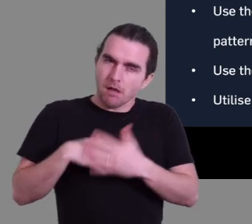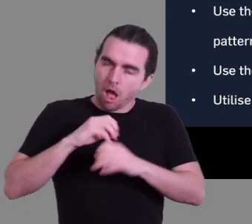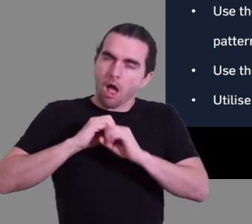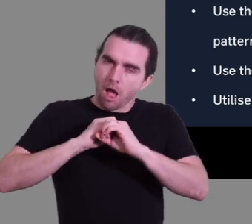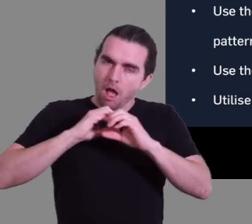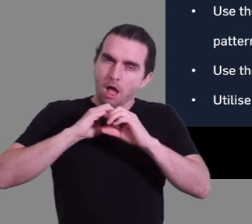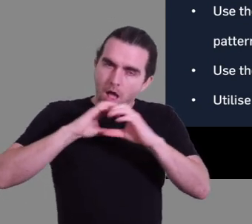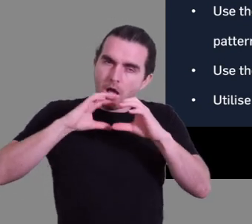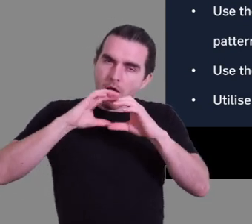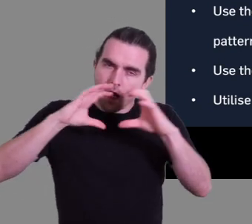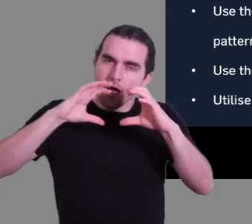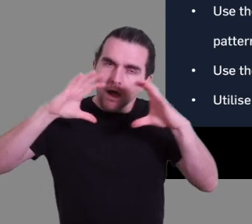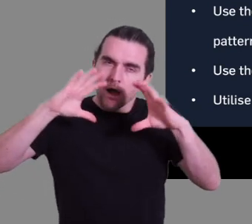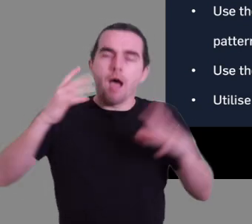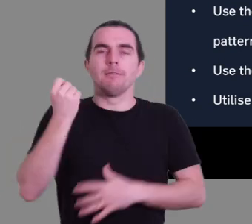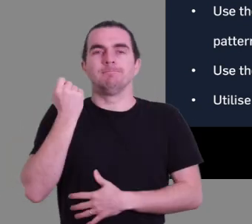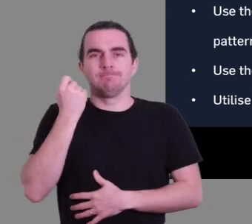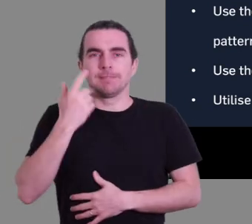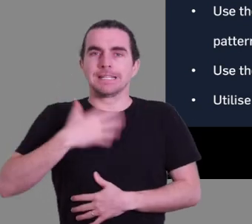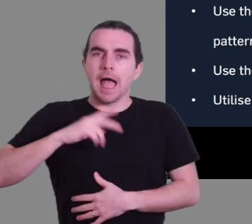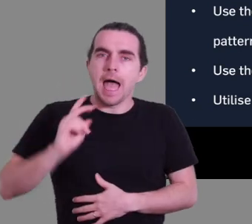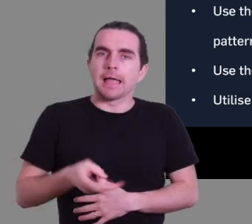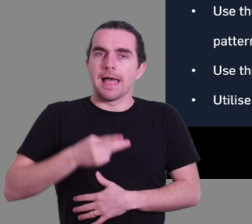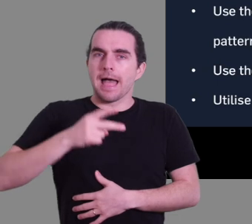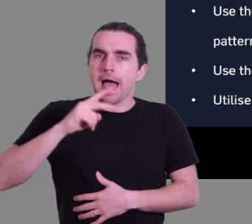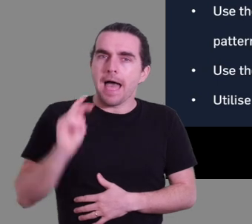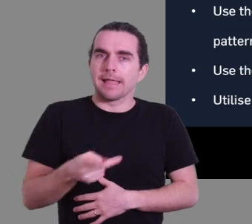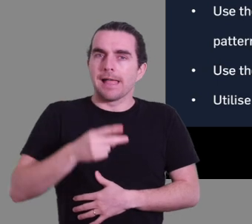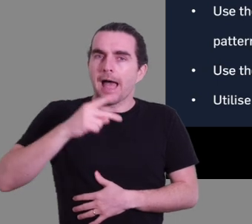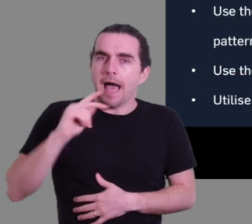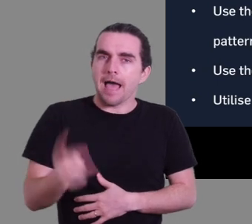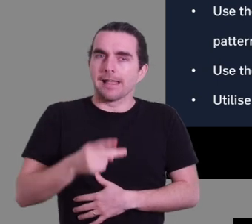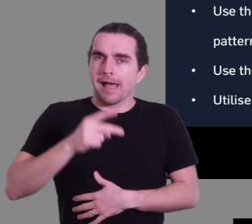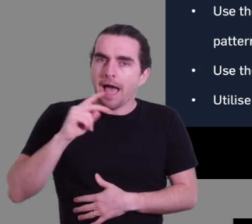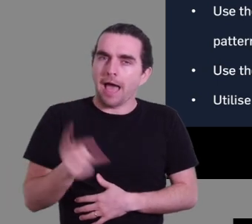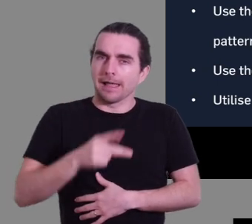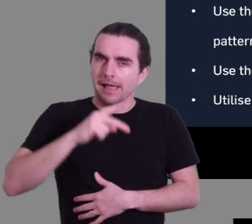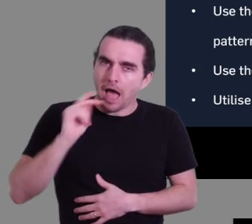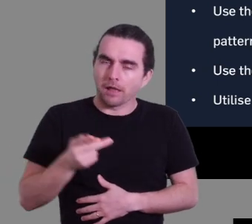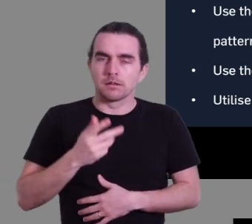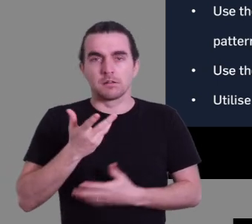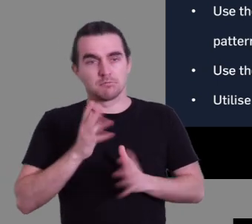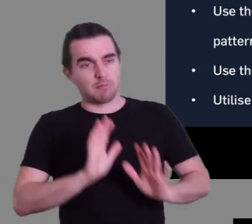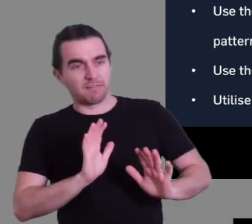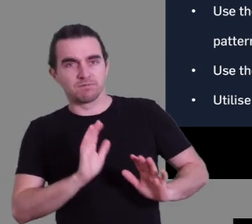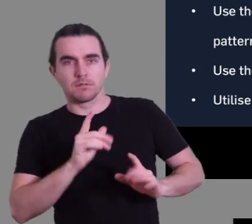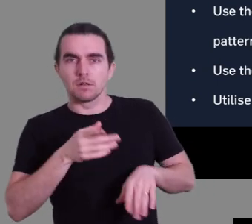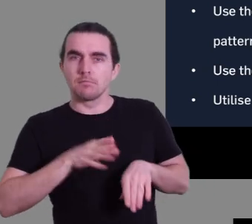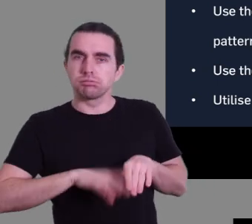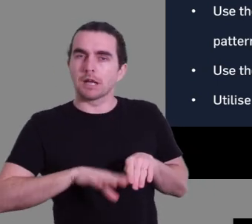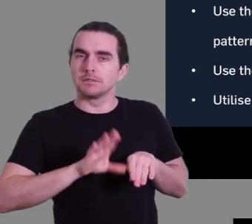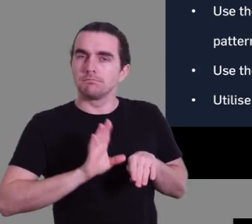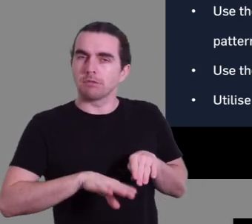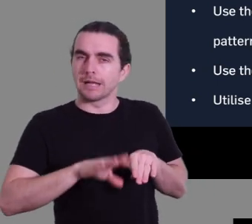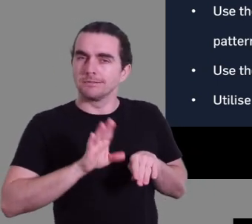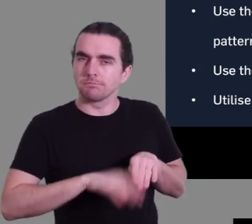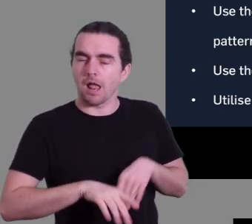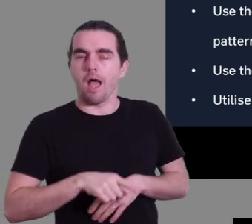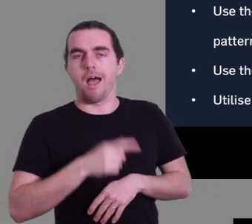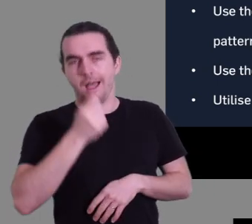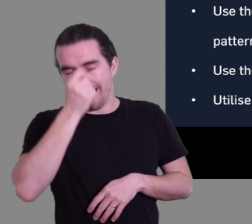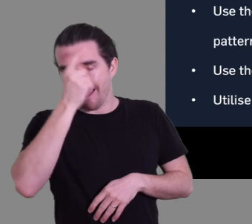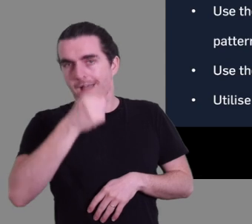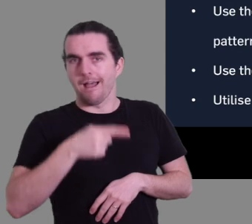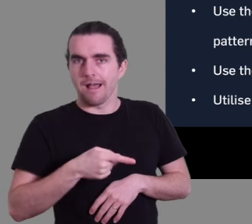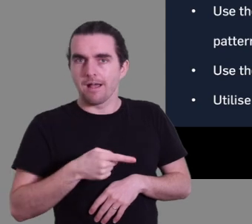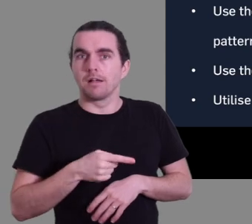to see the pictures regularly, to get repetition, and give them enough space to practice